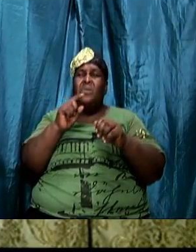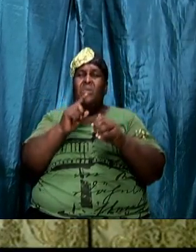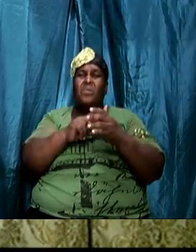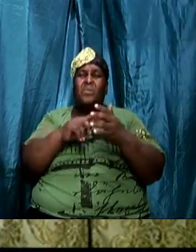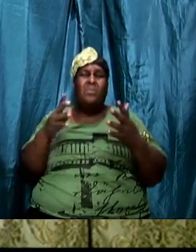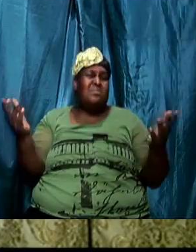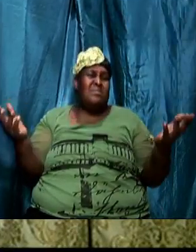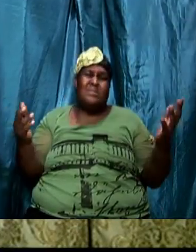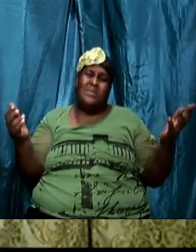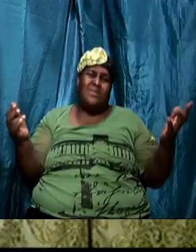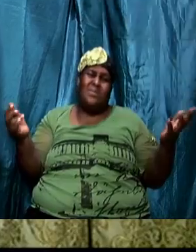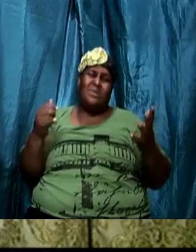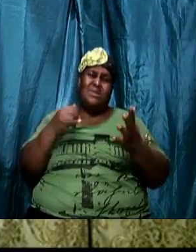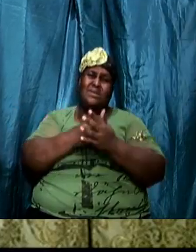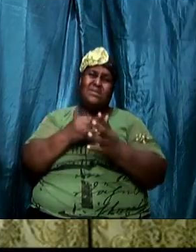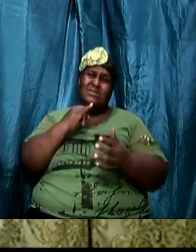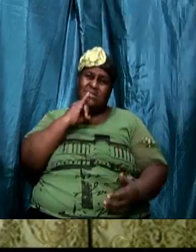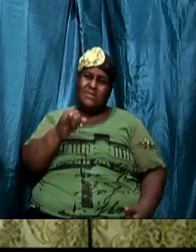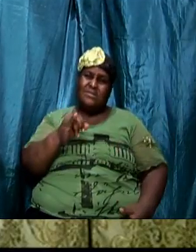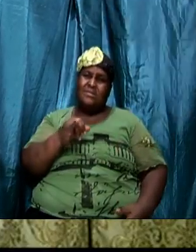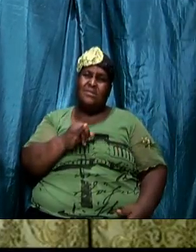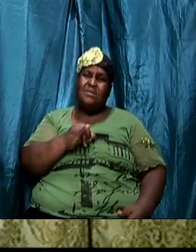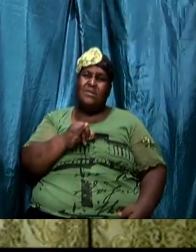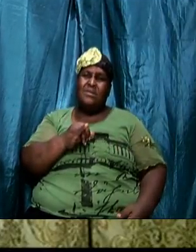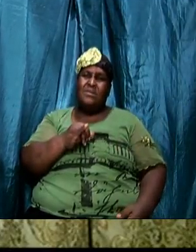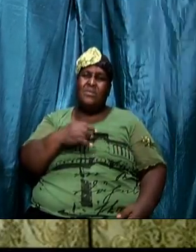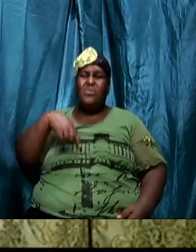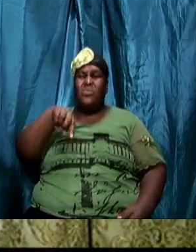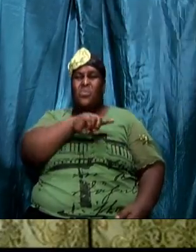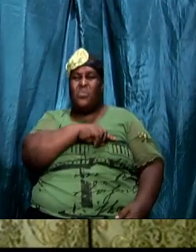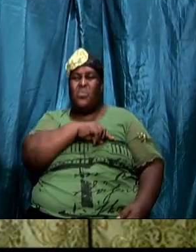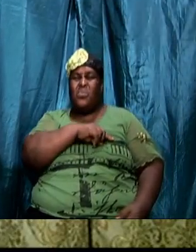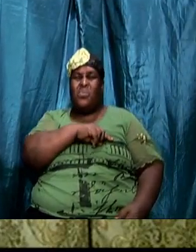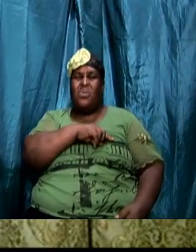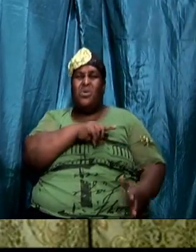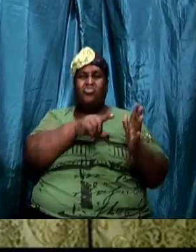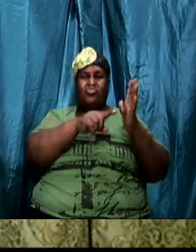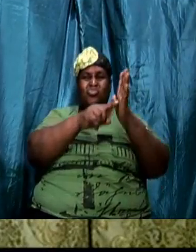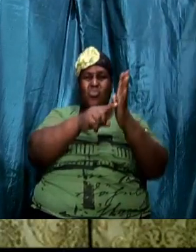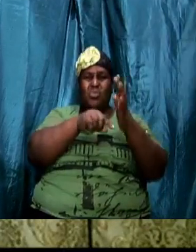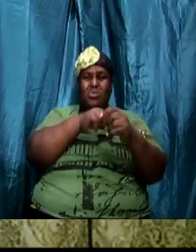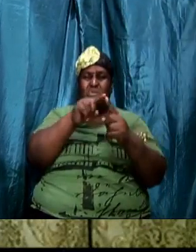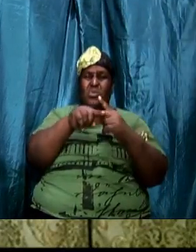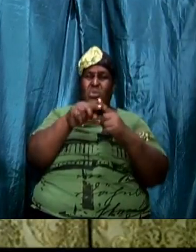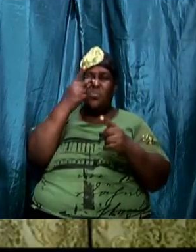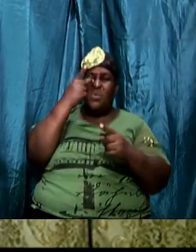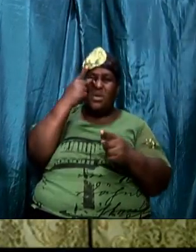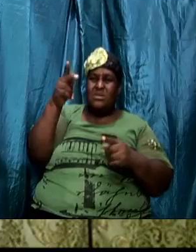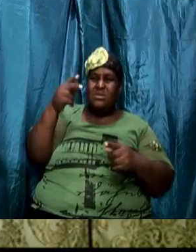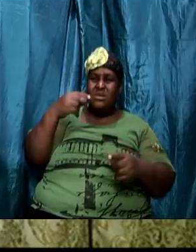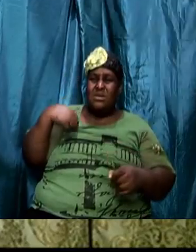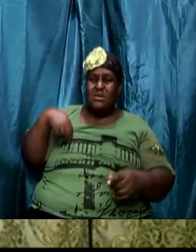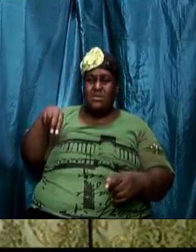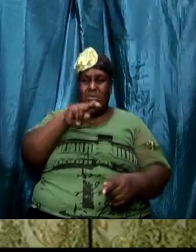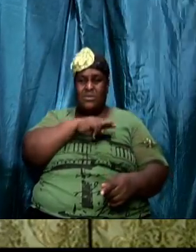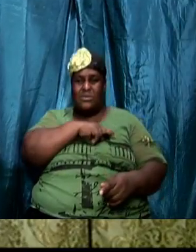on the whiteboard of their minds when they see us in